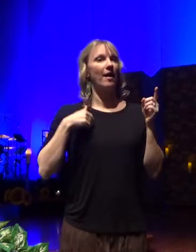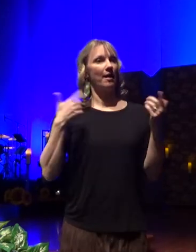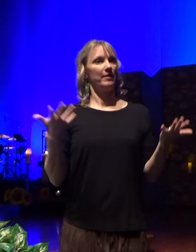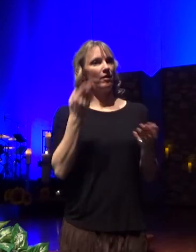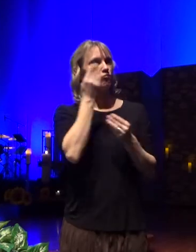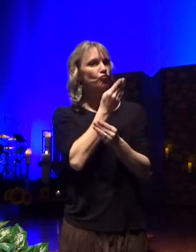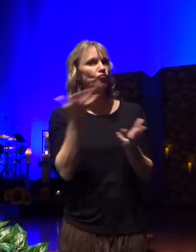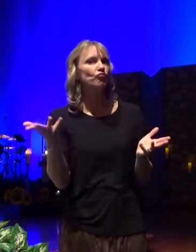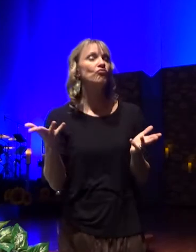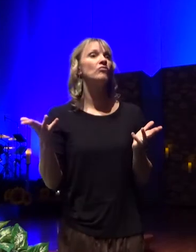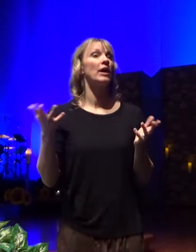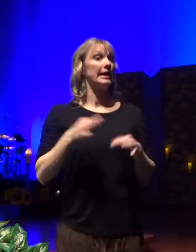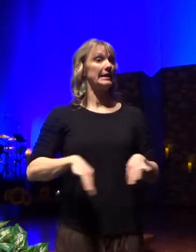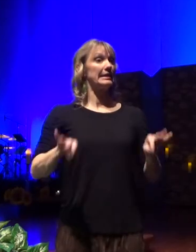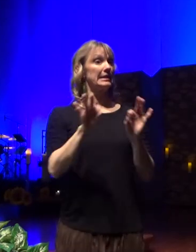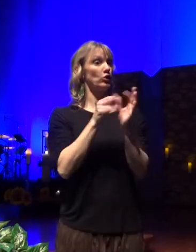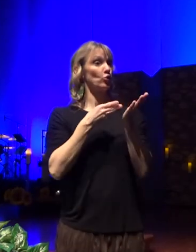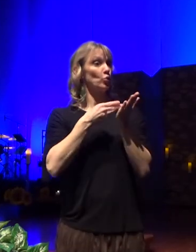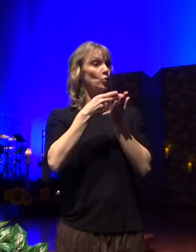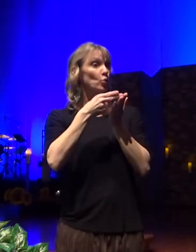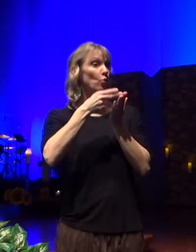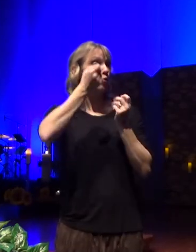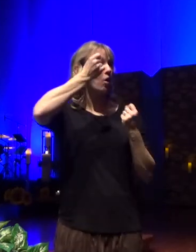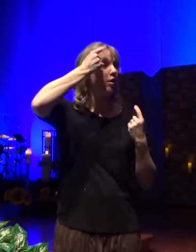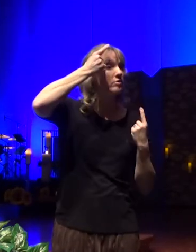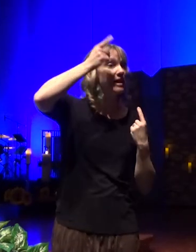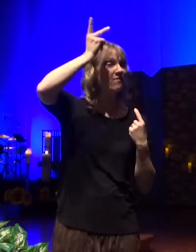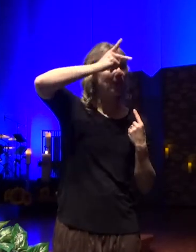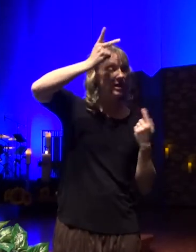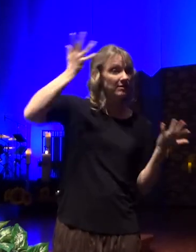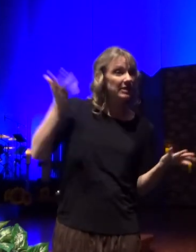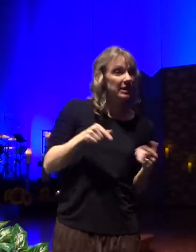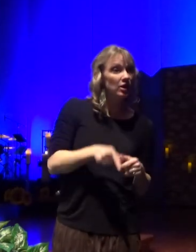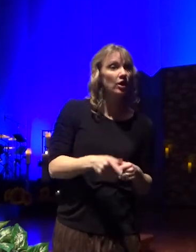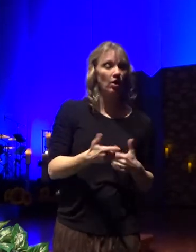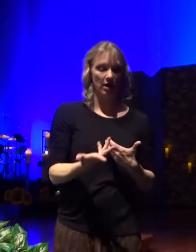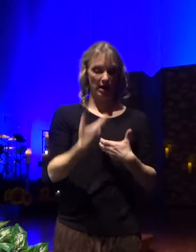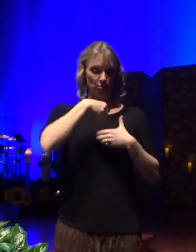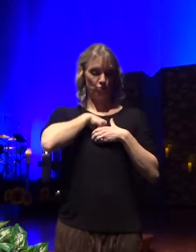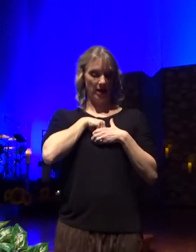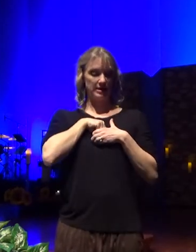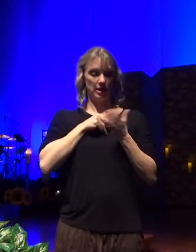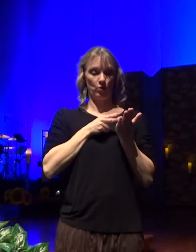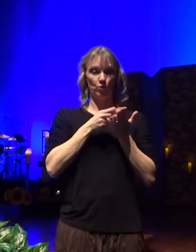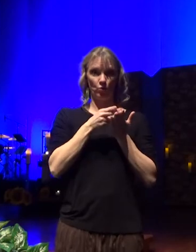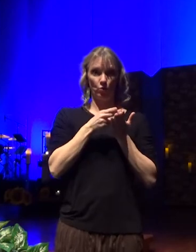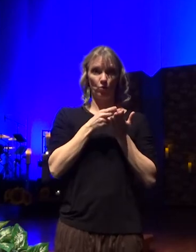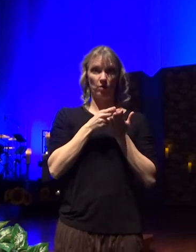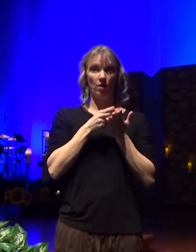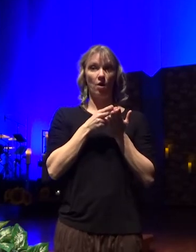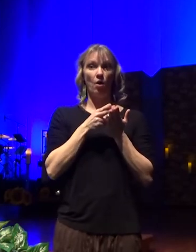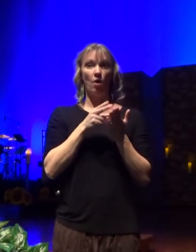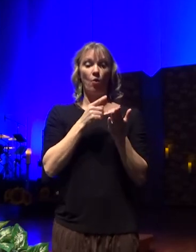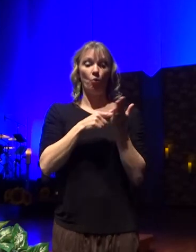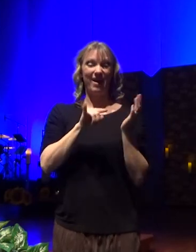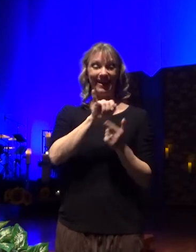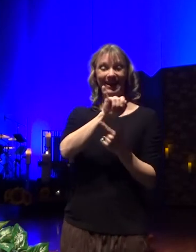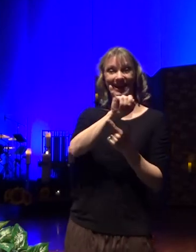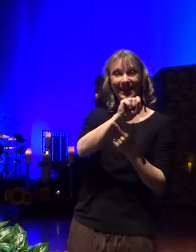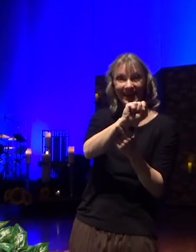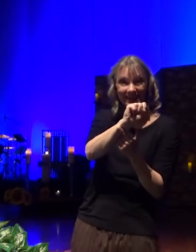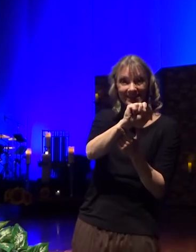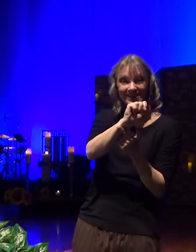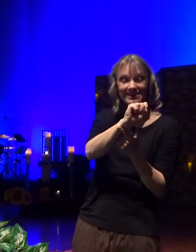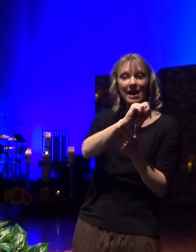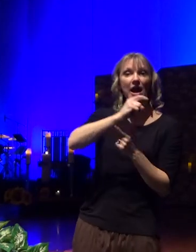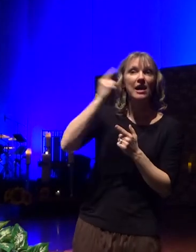say that an essential truth to understanding this philosophy is embracing the truth that what